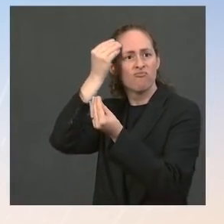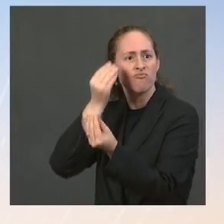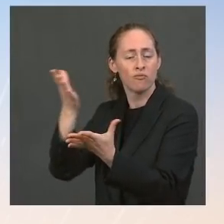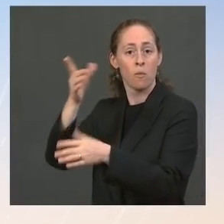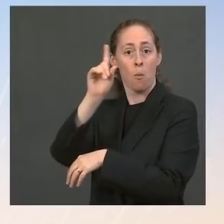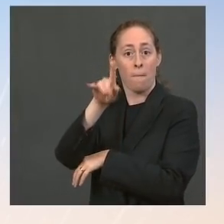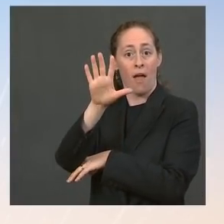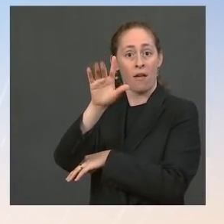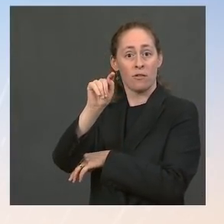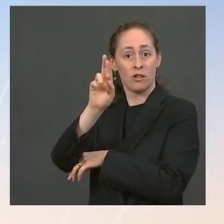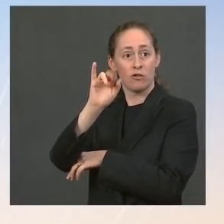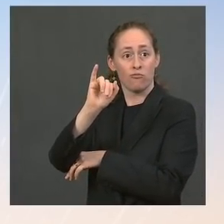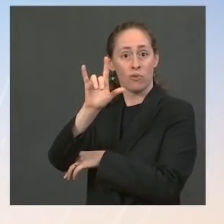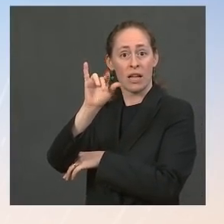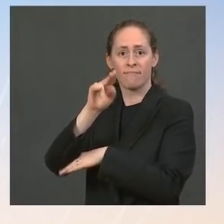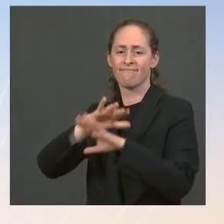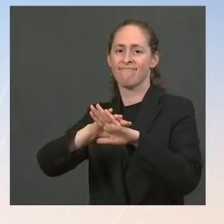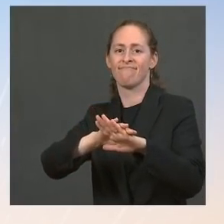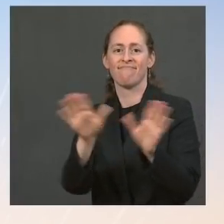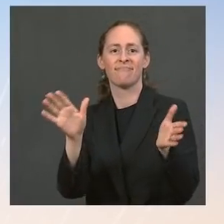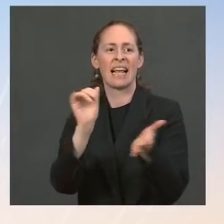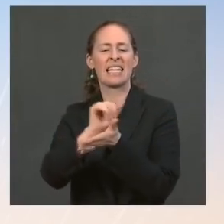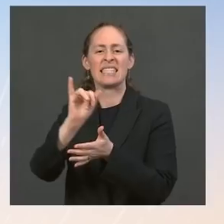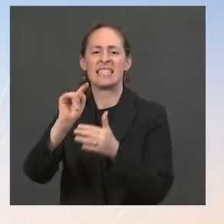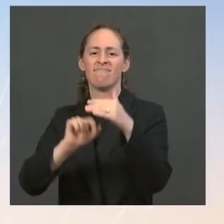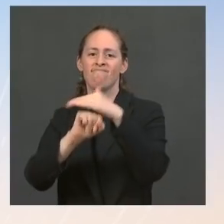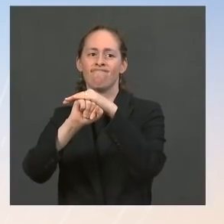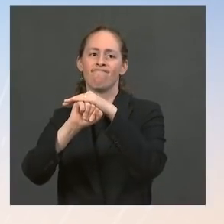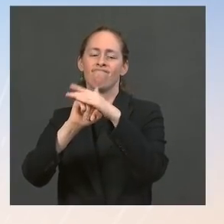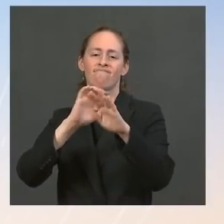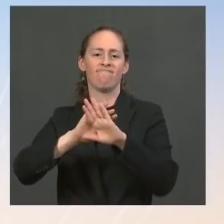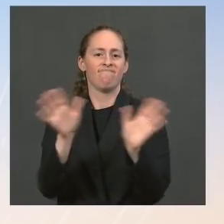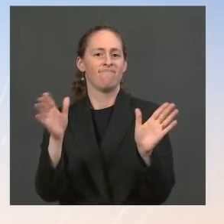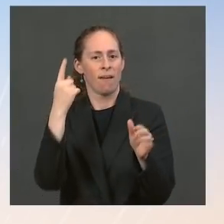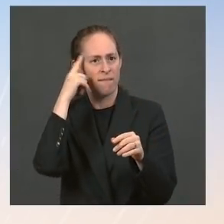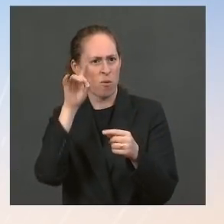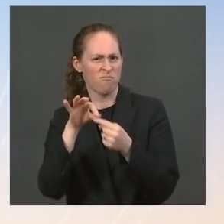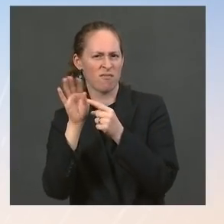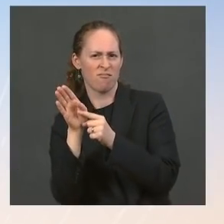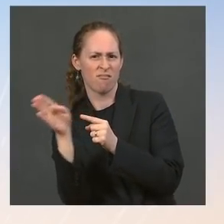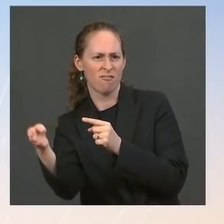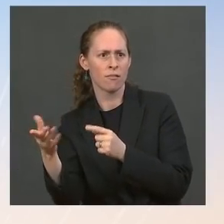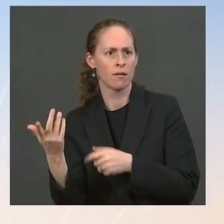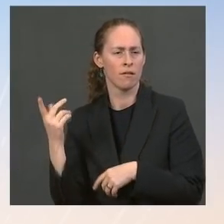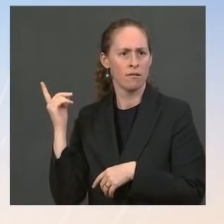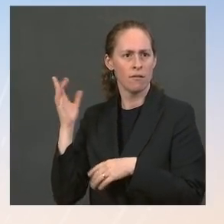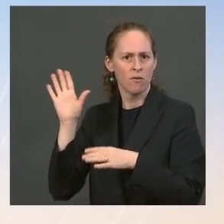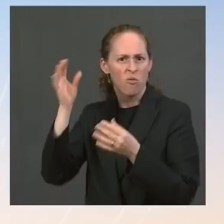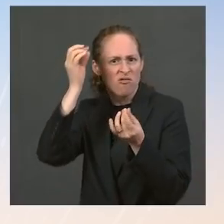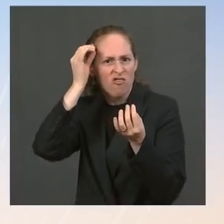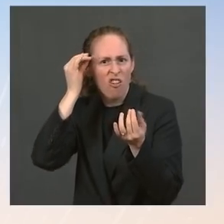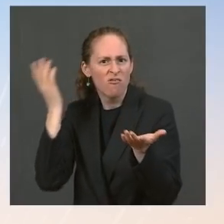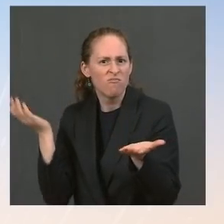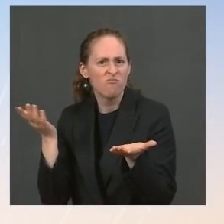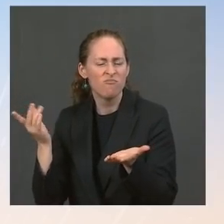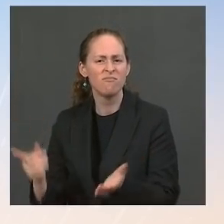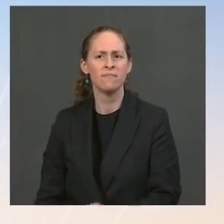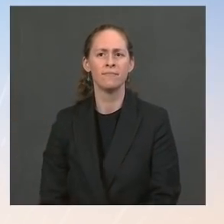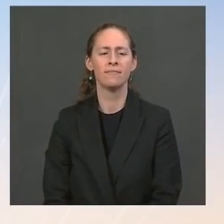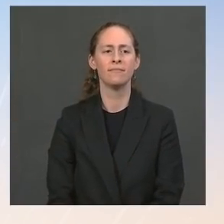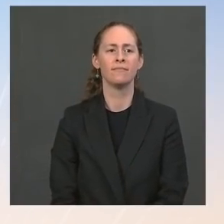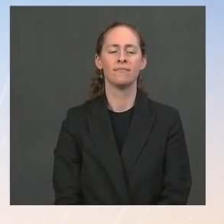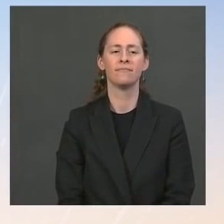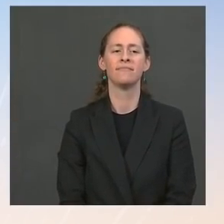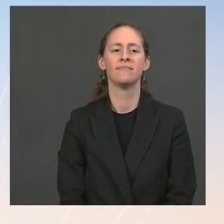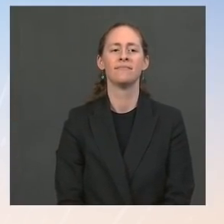as he was willing to go for the reconciliation package. What was the president's reaction to that? Is that an acceptable number? Well, first I would